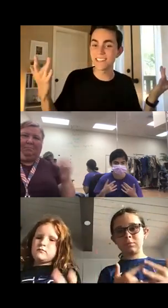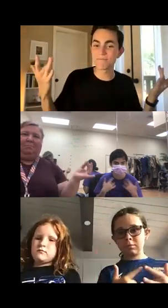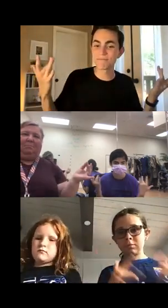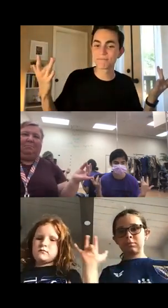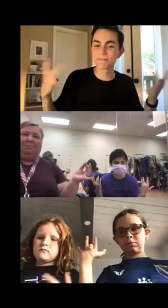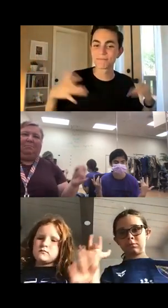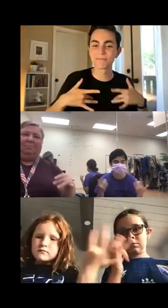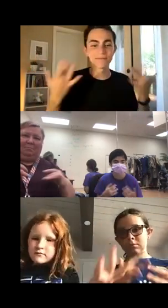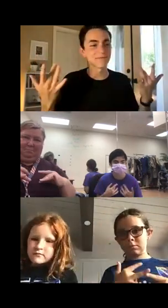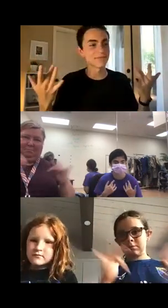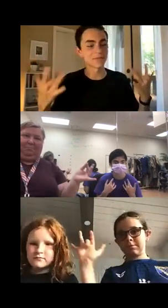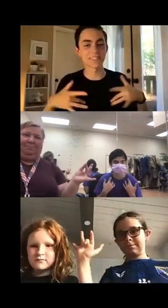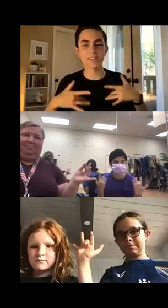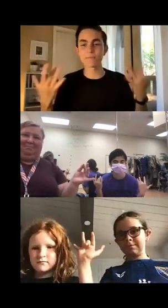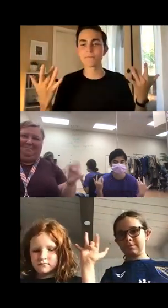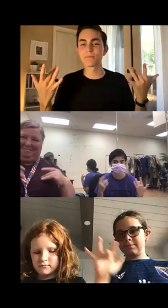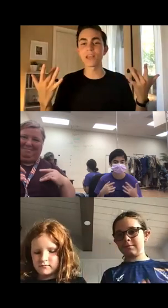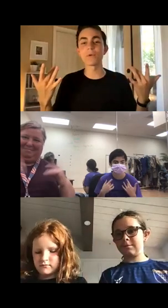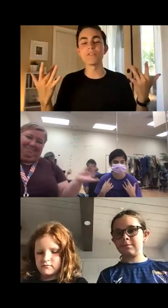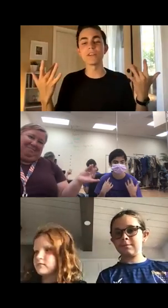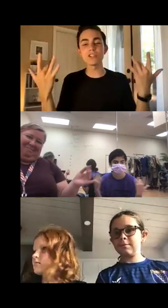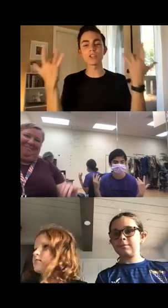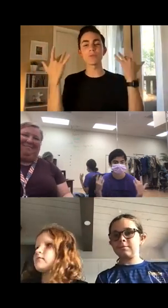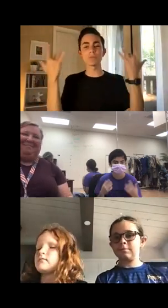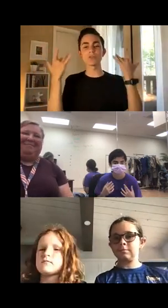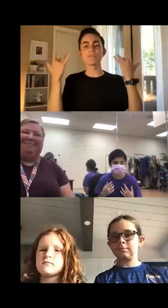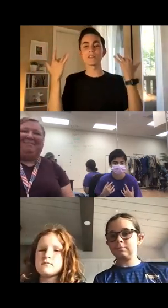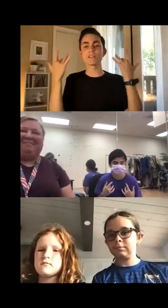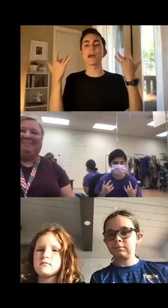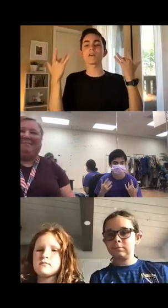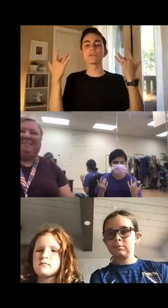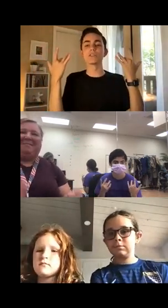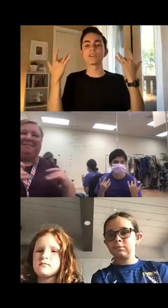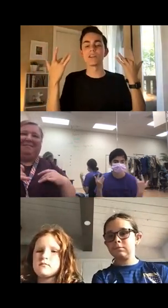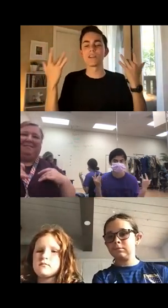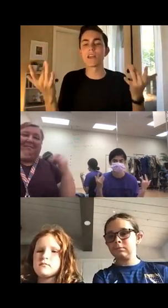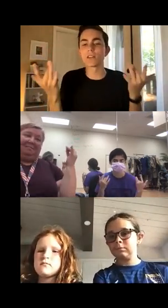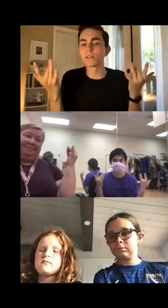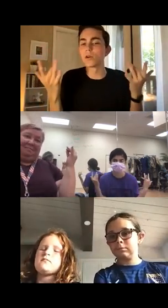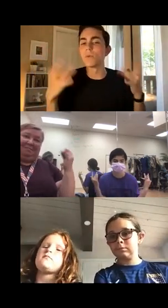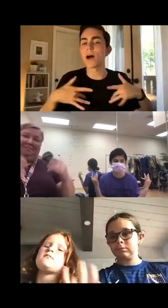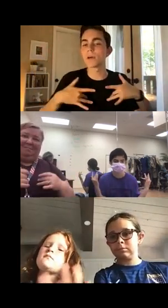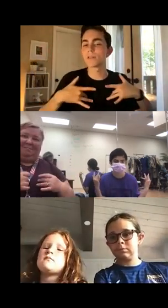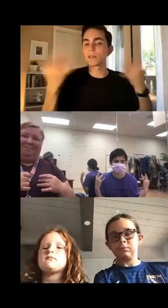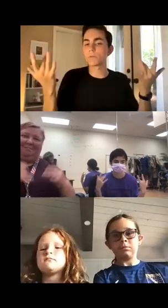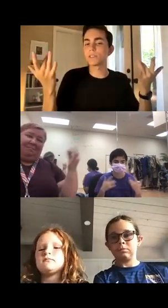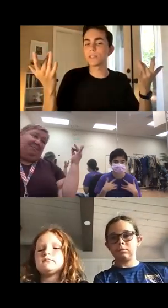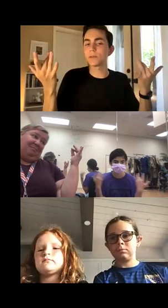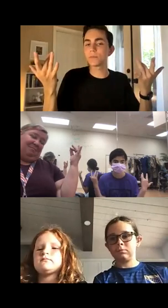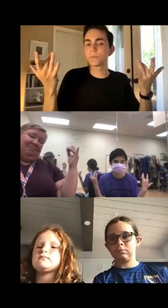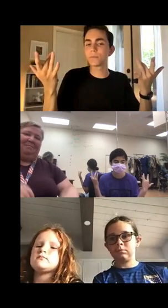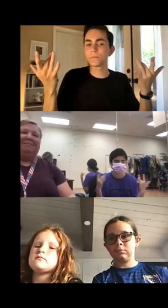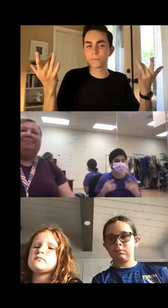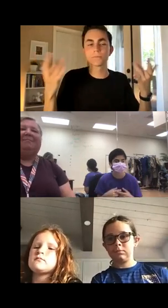What's up? What's up? And when you finish, the palm should be facing backward and a little bit up, like what's